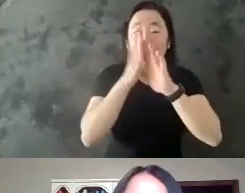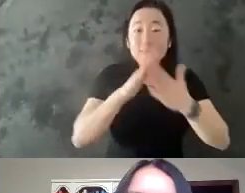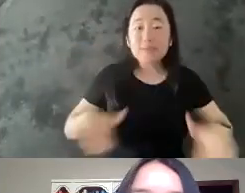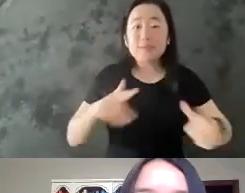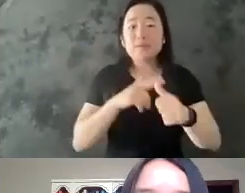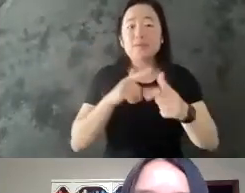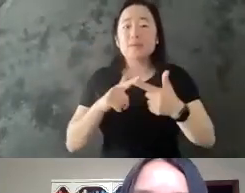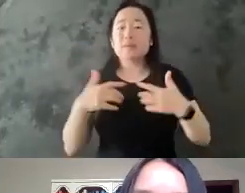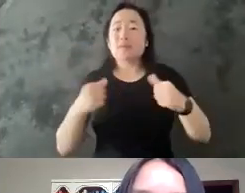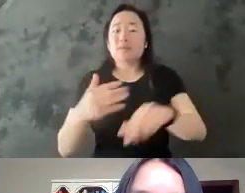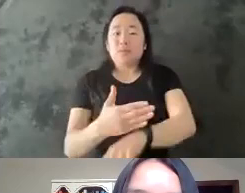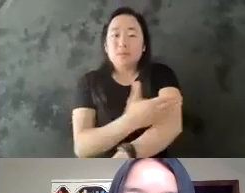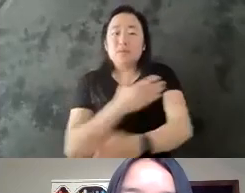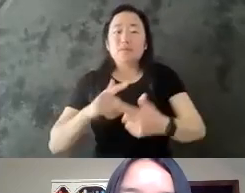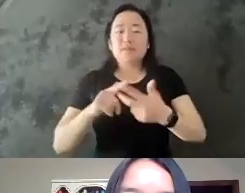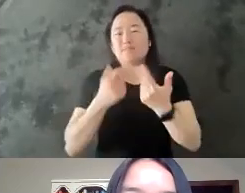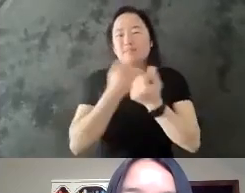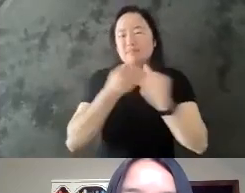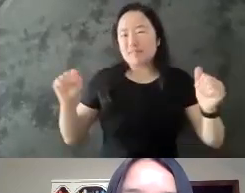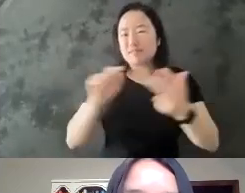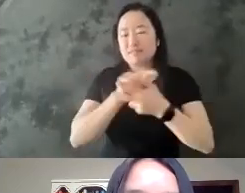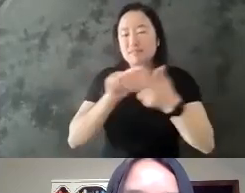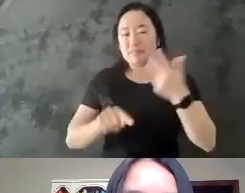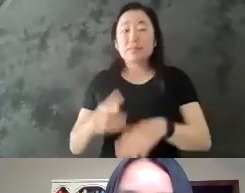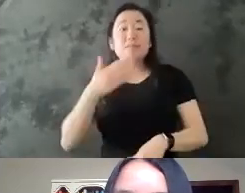you so much, everyone, for contributing to the word cloud.